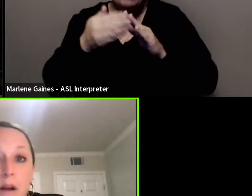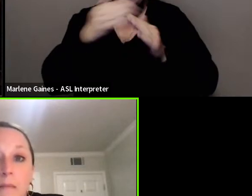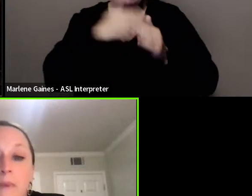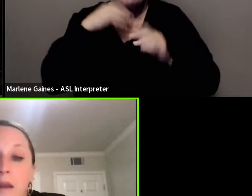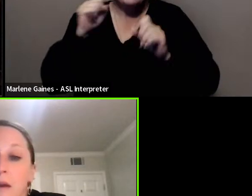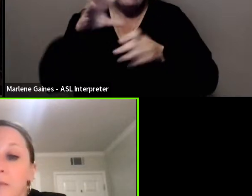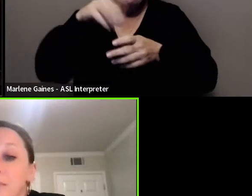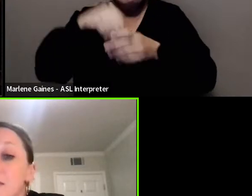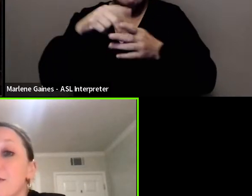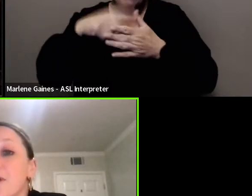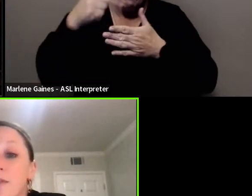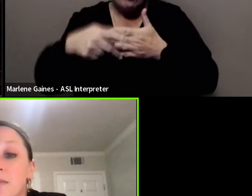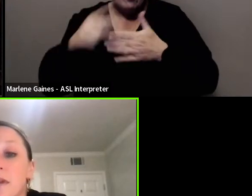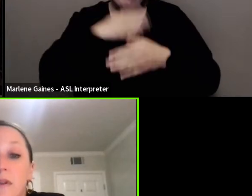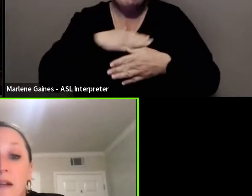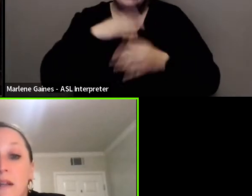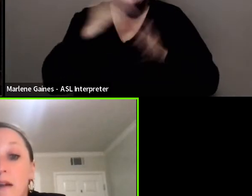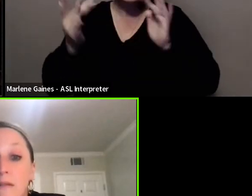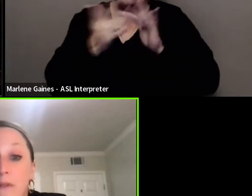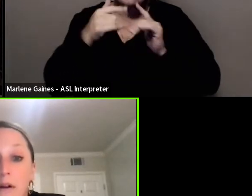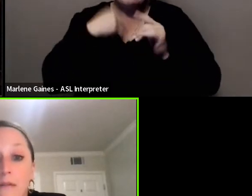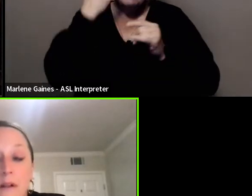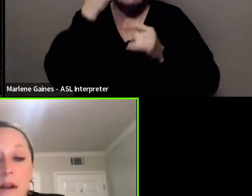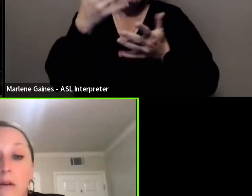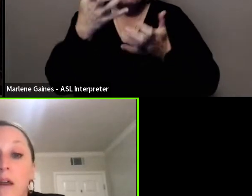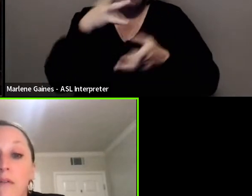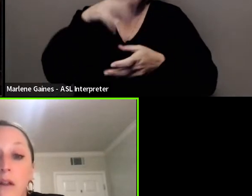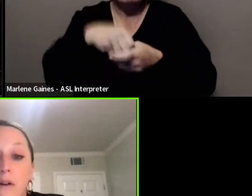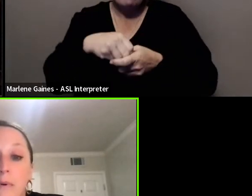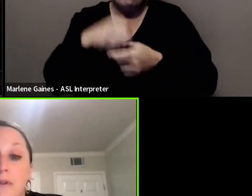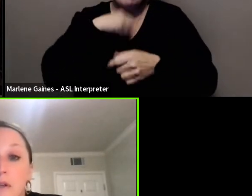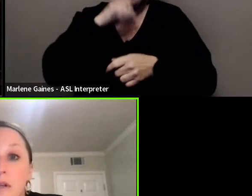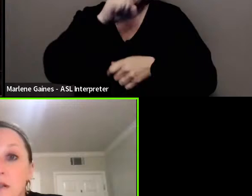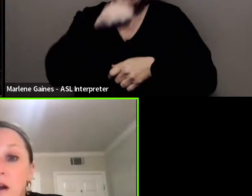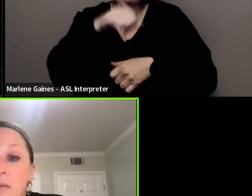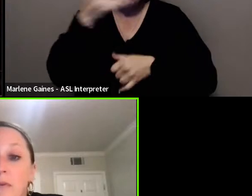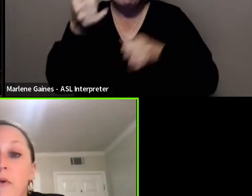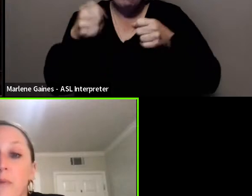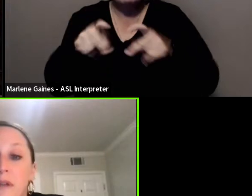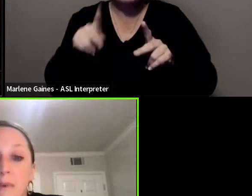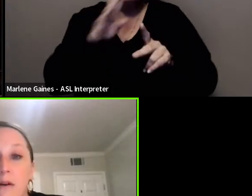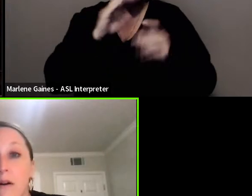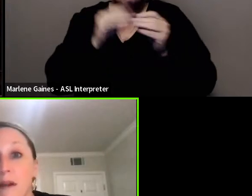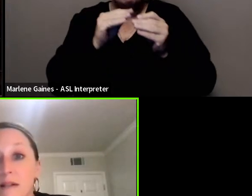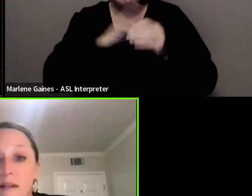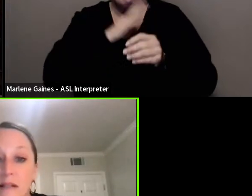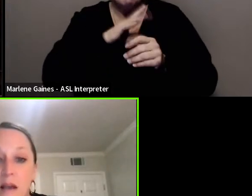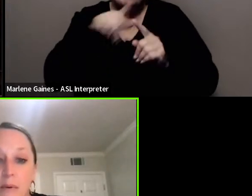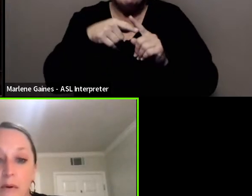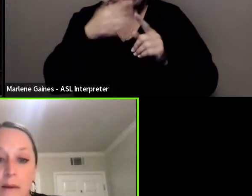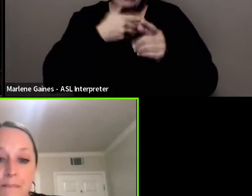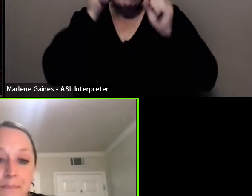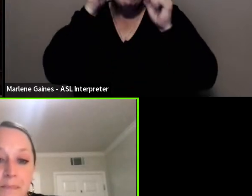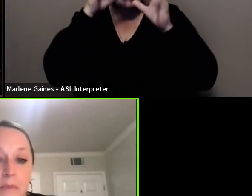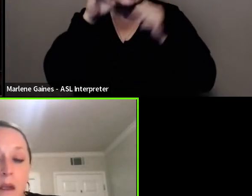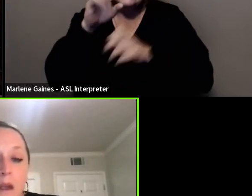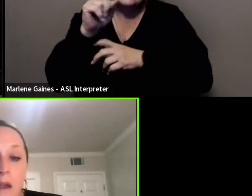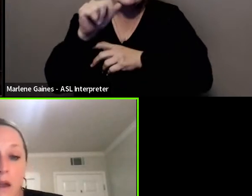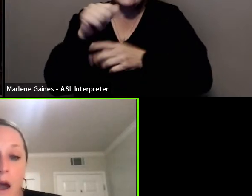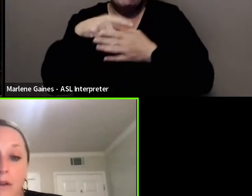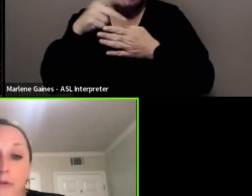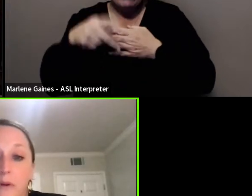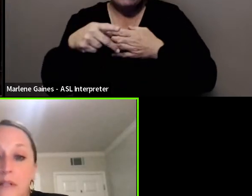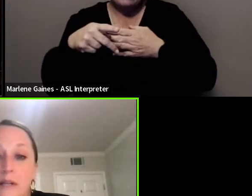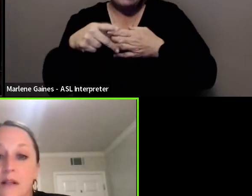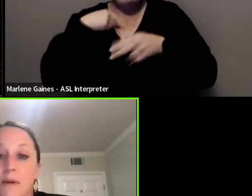in the program. Please reach out to me if you'd like to get involved. And I would love other opportunities to talk more formally about our amazing ETA program.